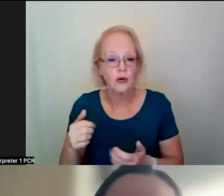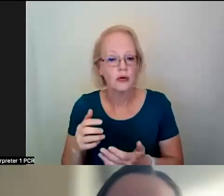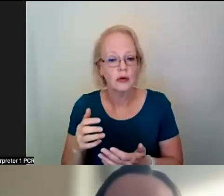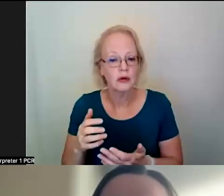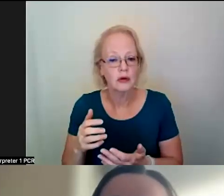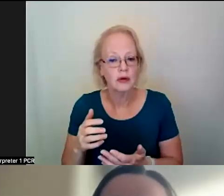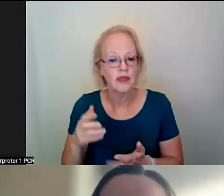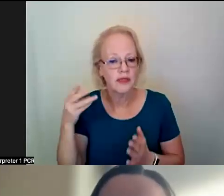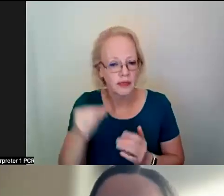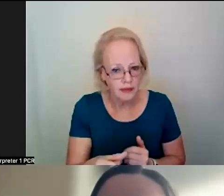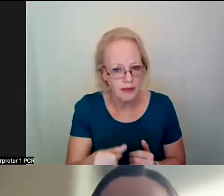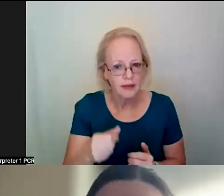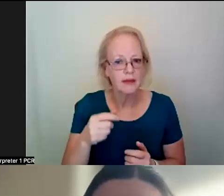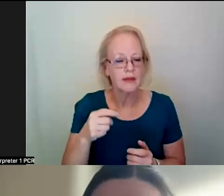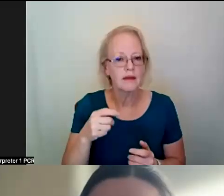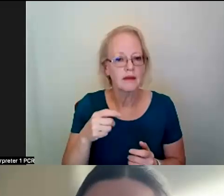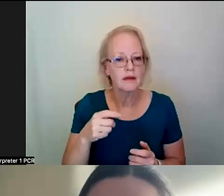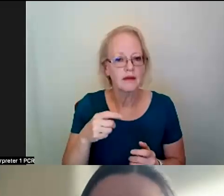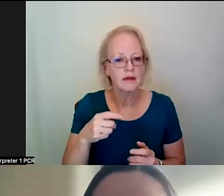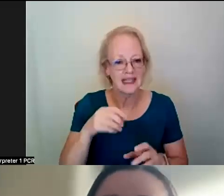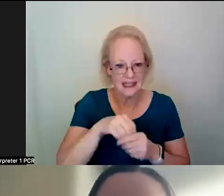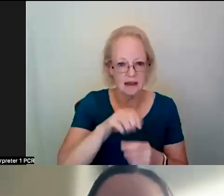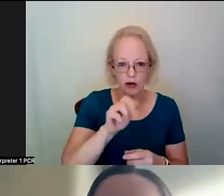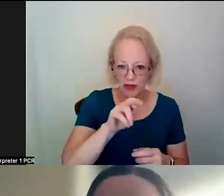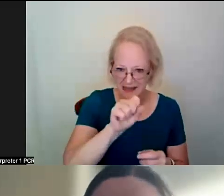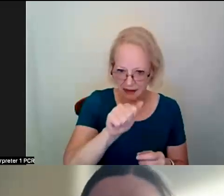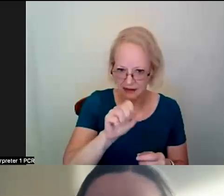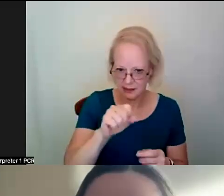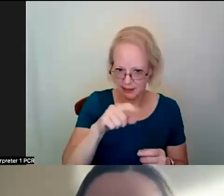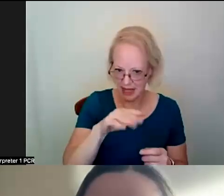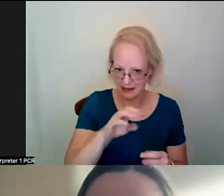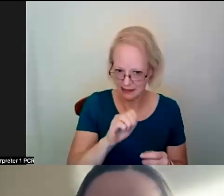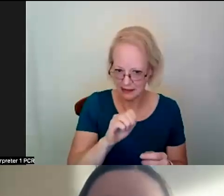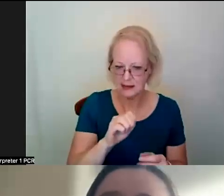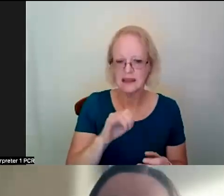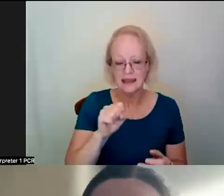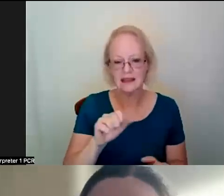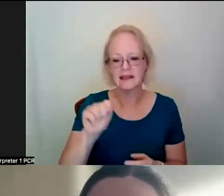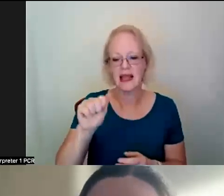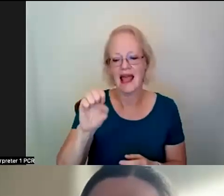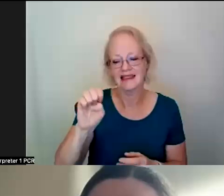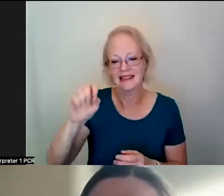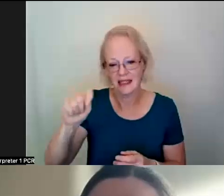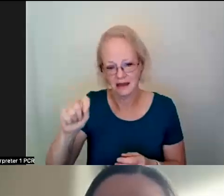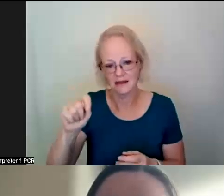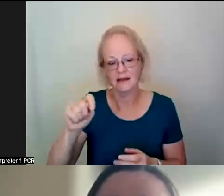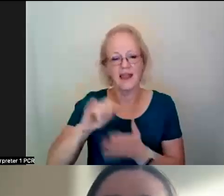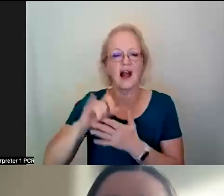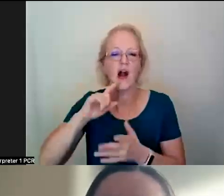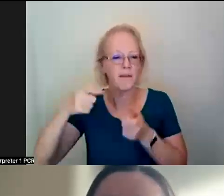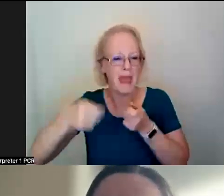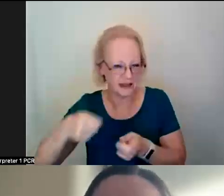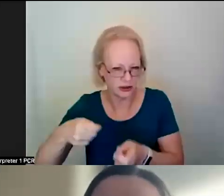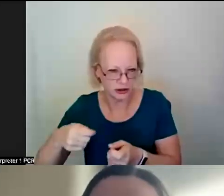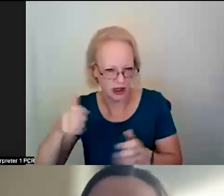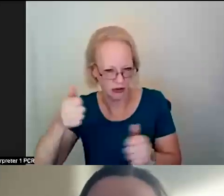for the ERISA space is assets under management. If it were the case that there